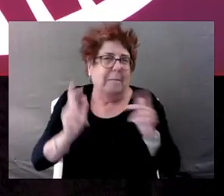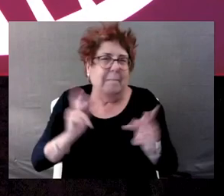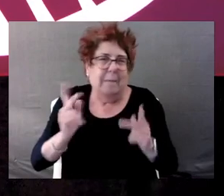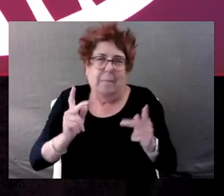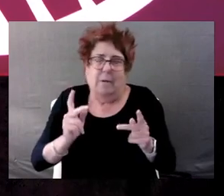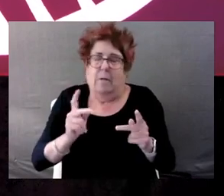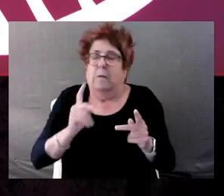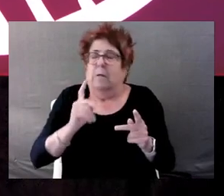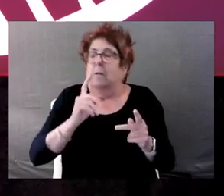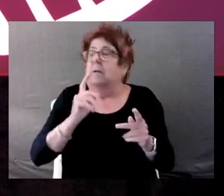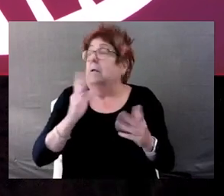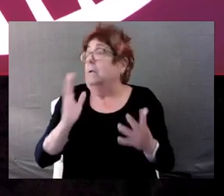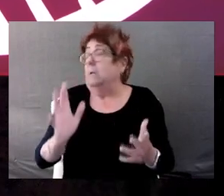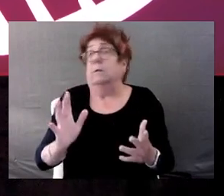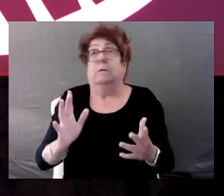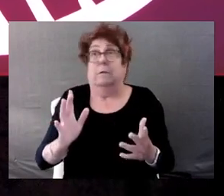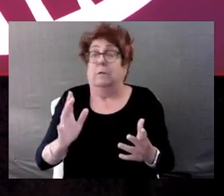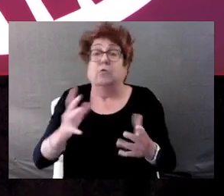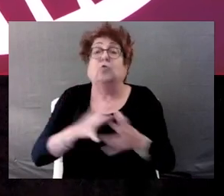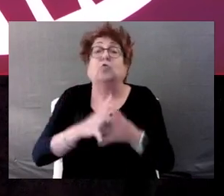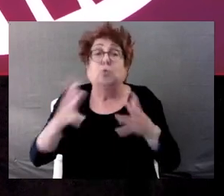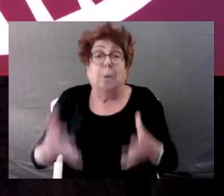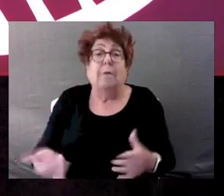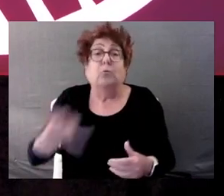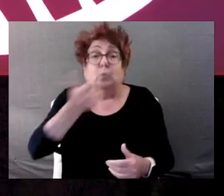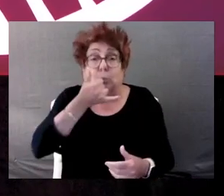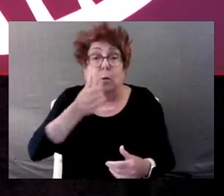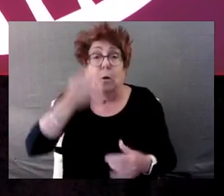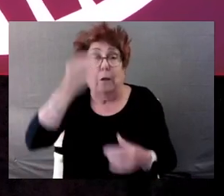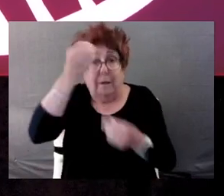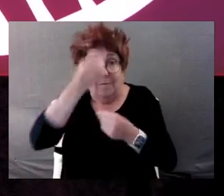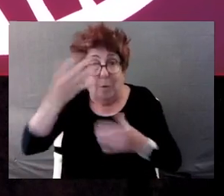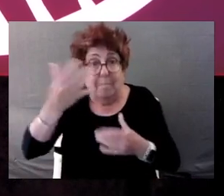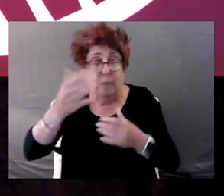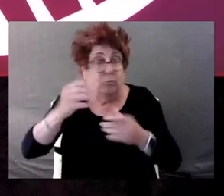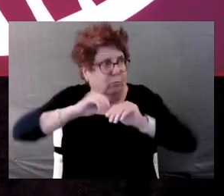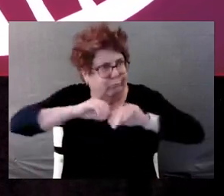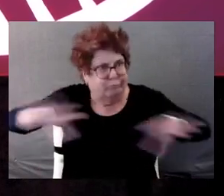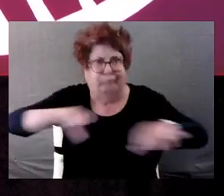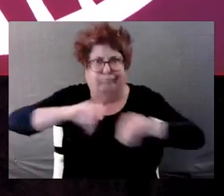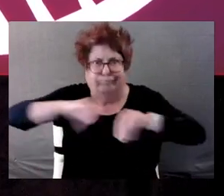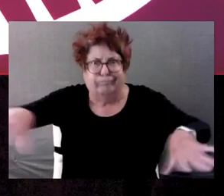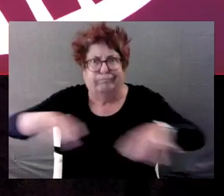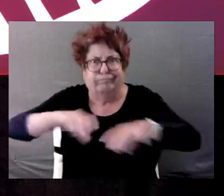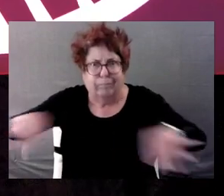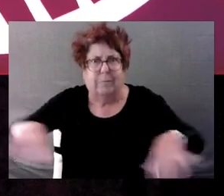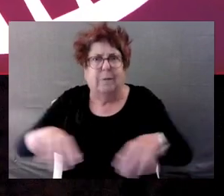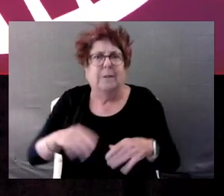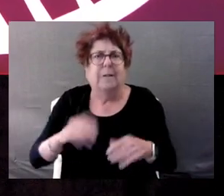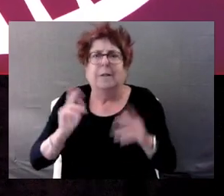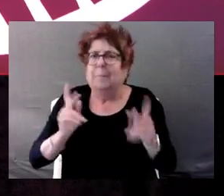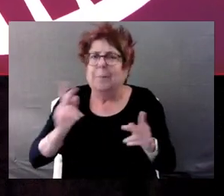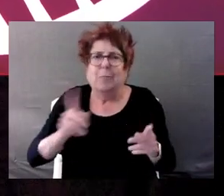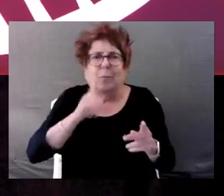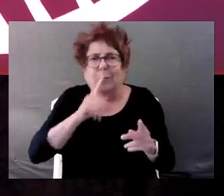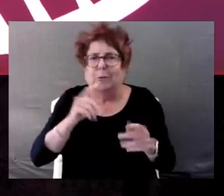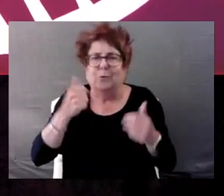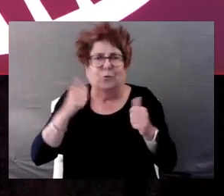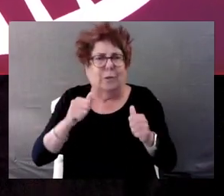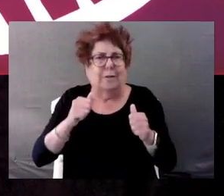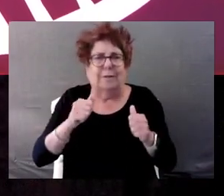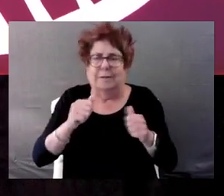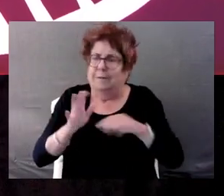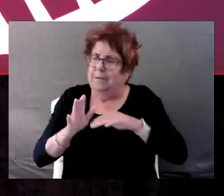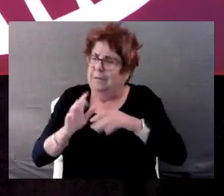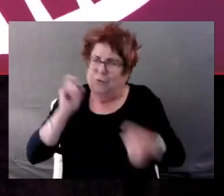much misinformation that's getting out there. That people are really trying to shape what is the vision of the world. And I'm going to